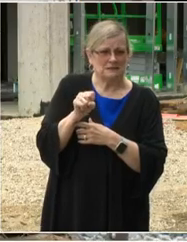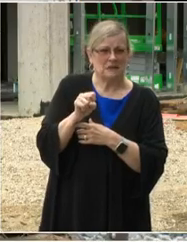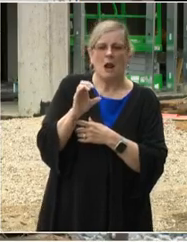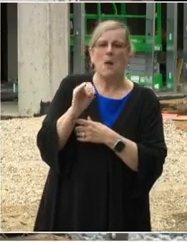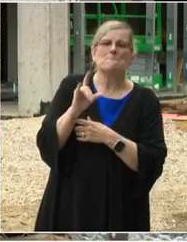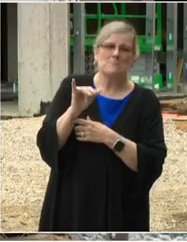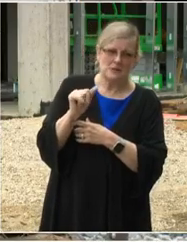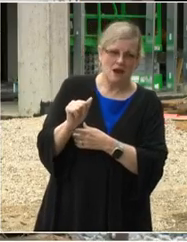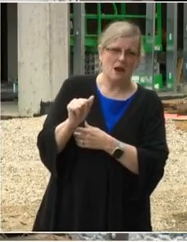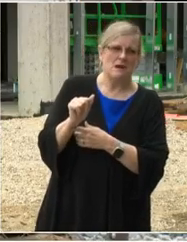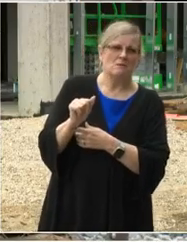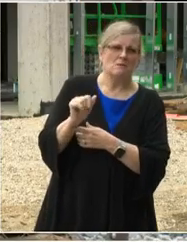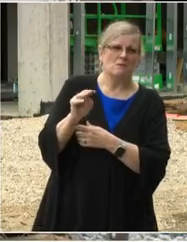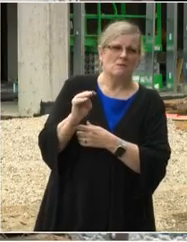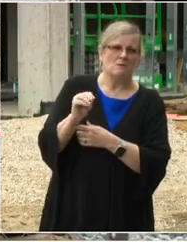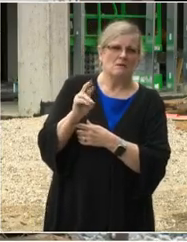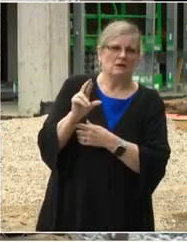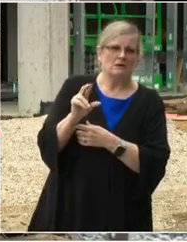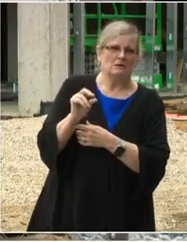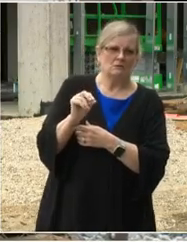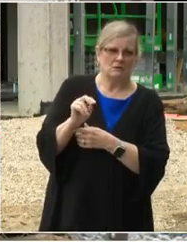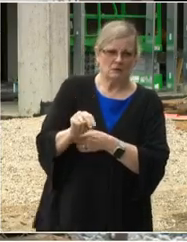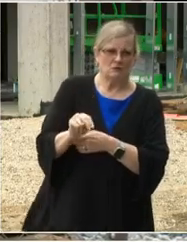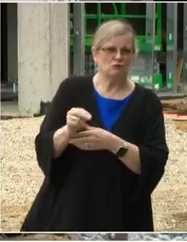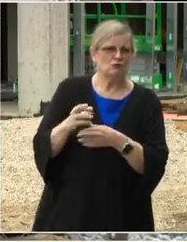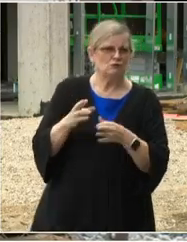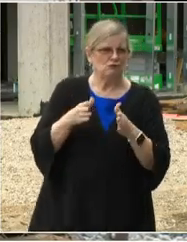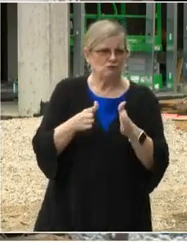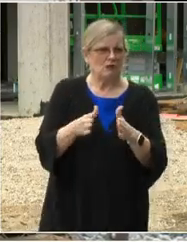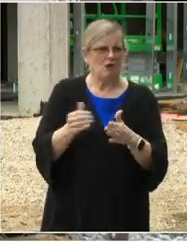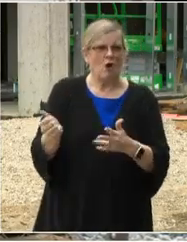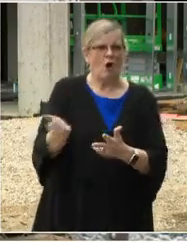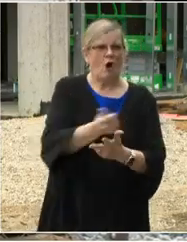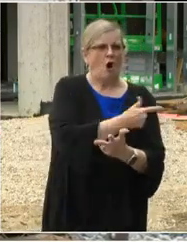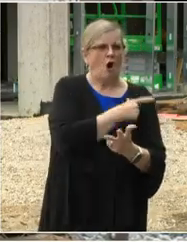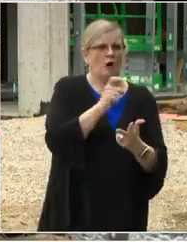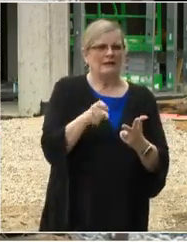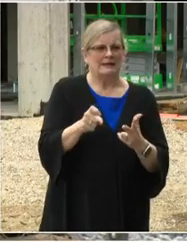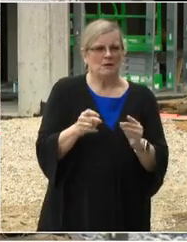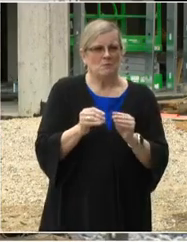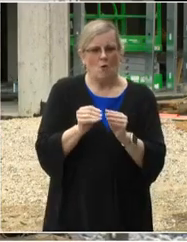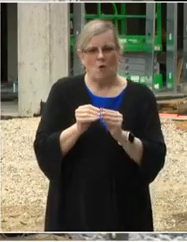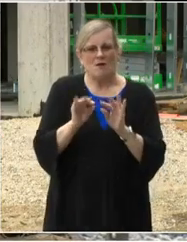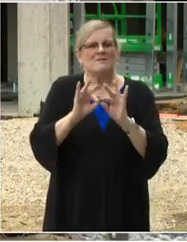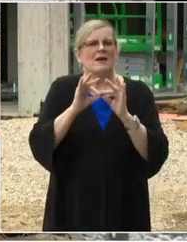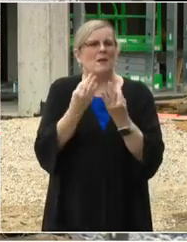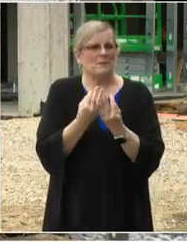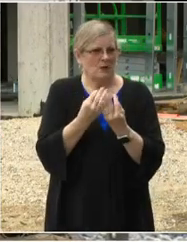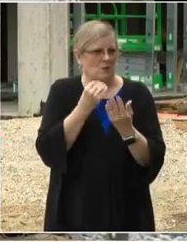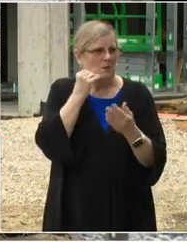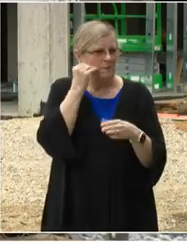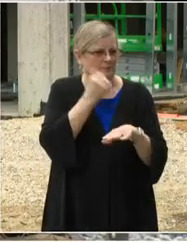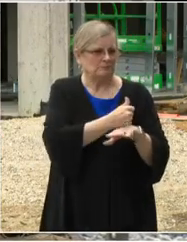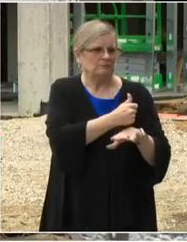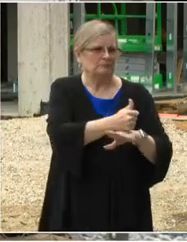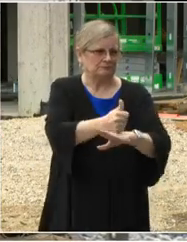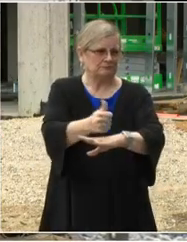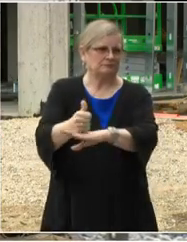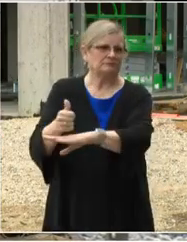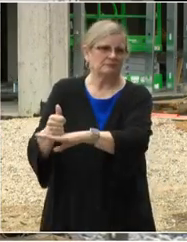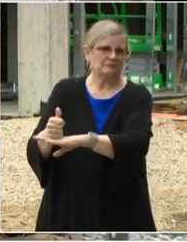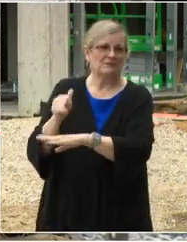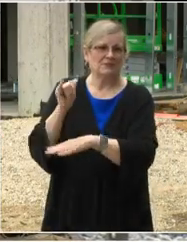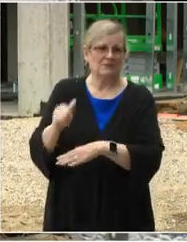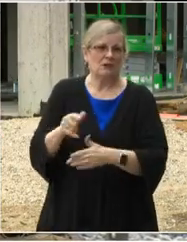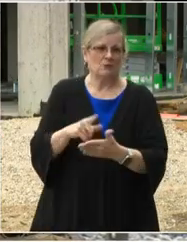all around the District of Columbia. It's not an either or, it's an all of the above, and that is what we are doing